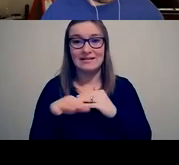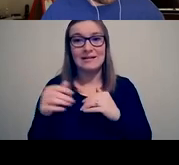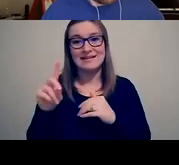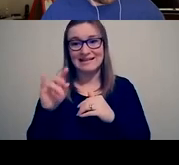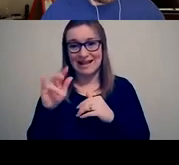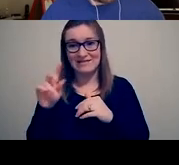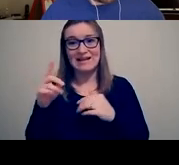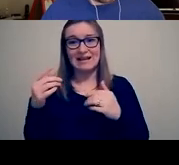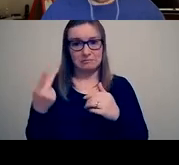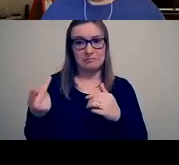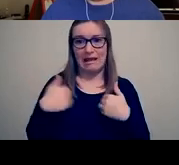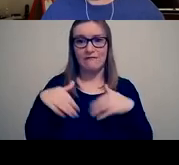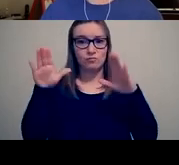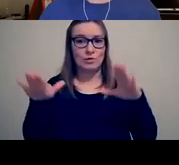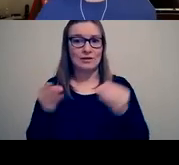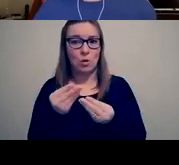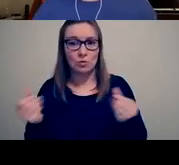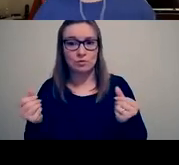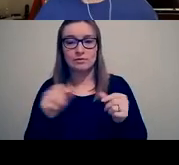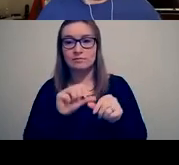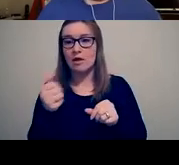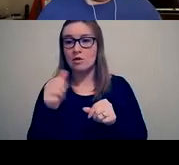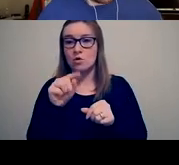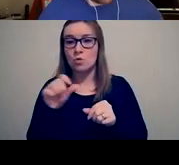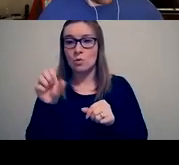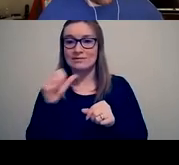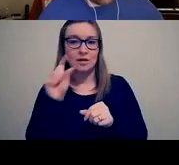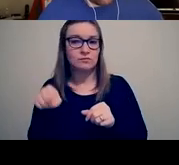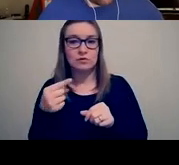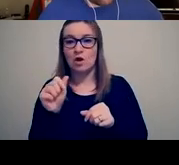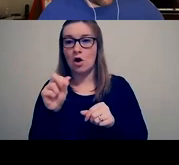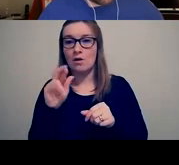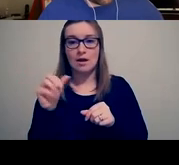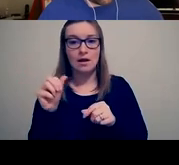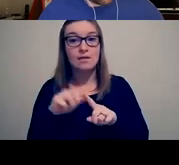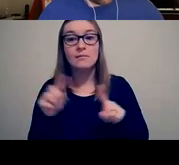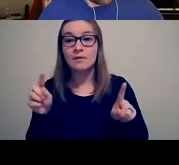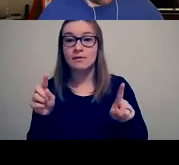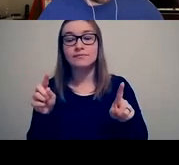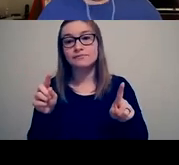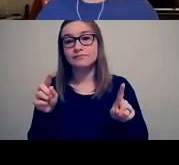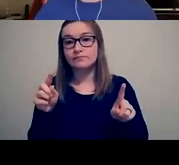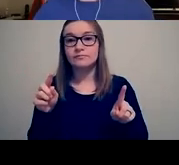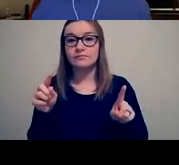right? And we have other tools in Aria. But yes,